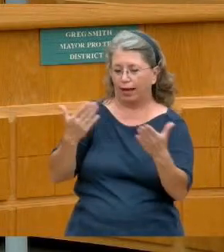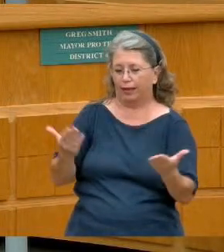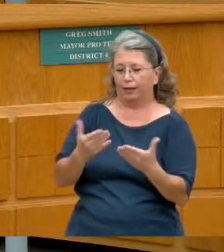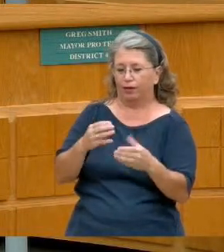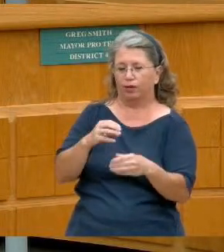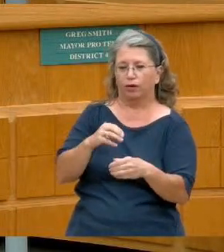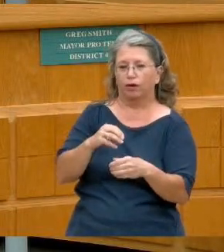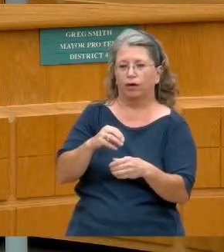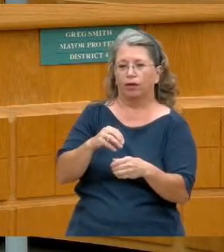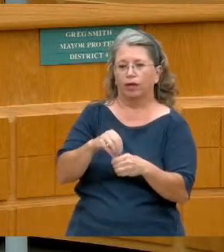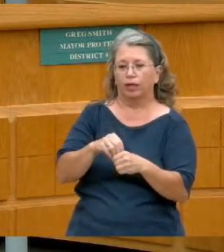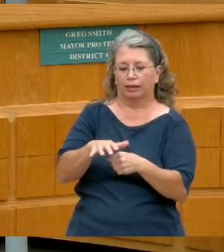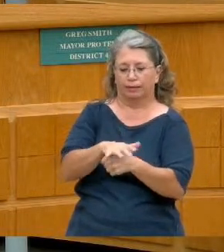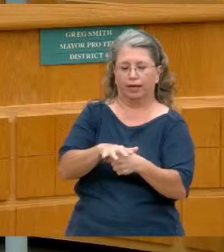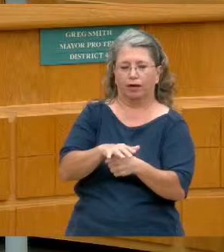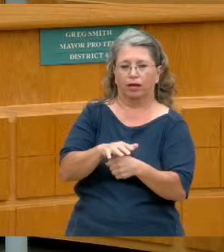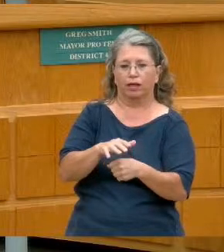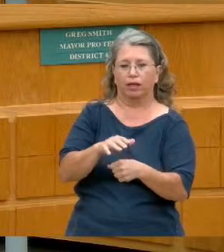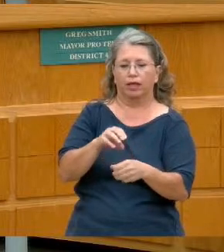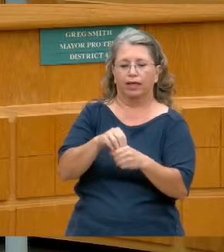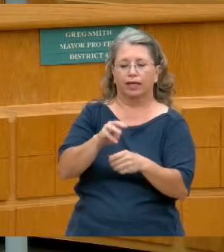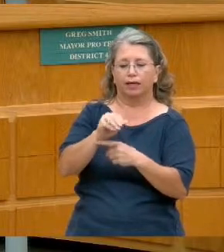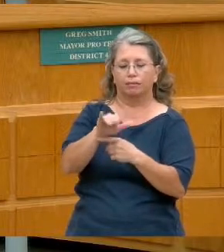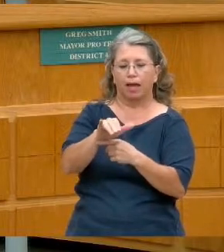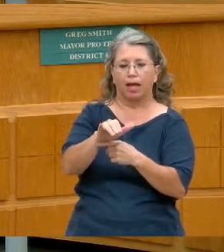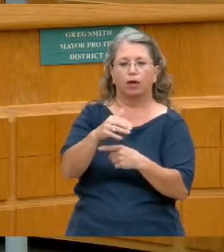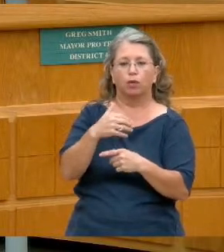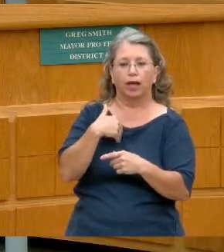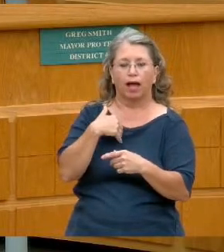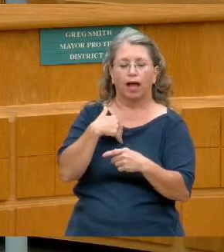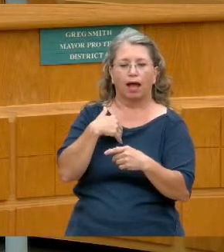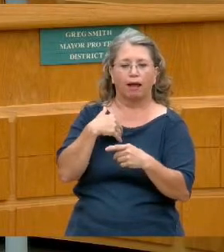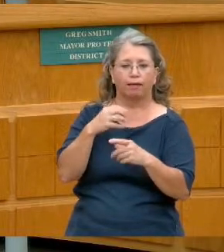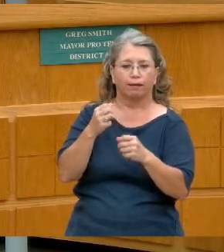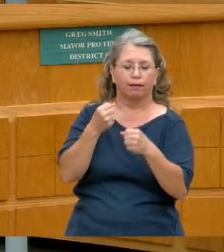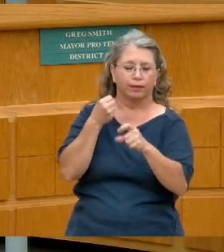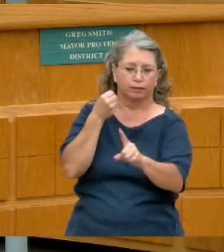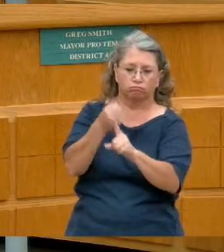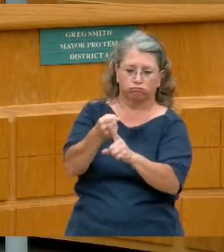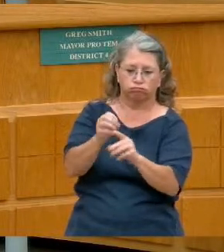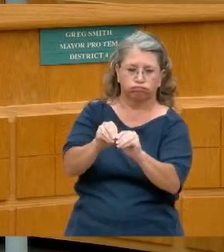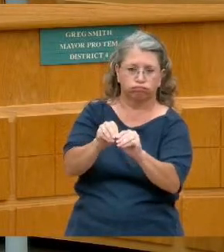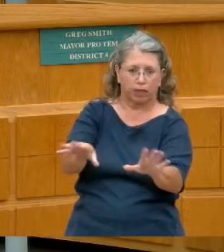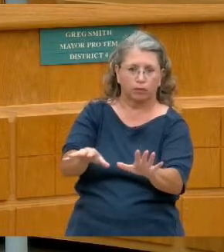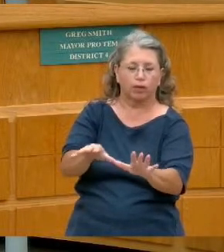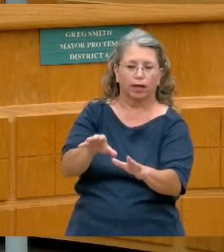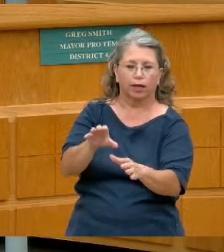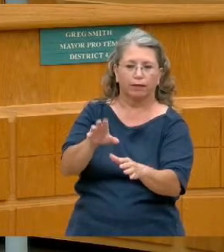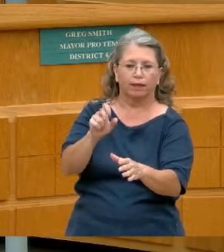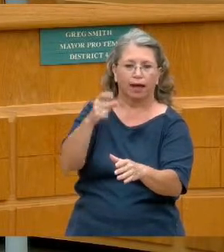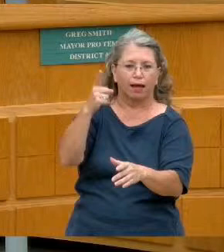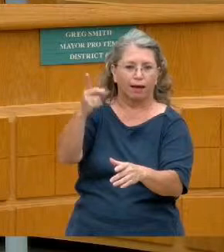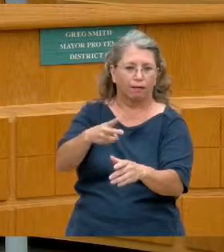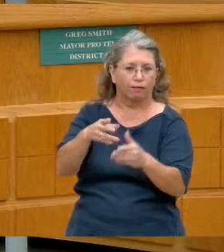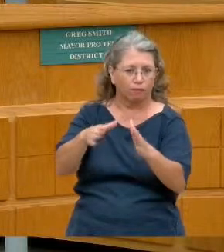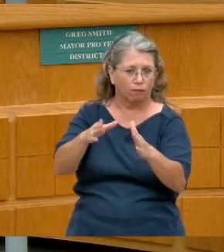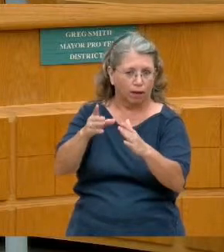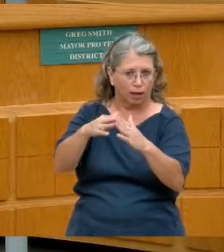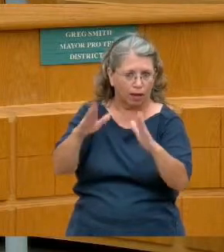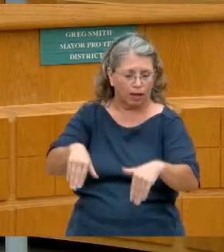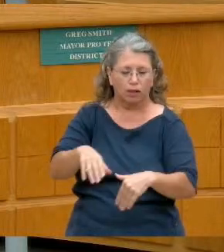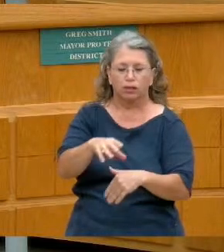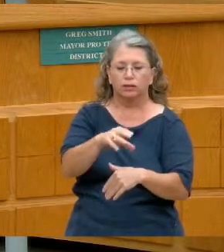the Coastal Bend area. In May, we had the outbreaks at the transitional housing facilities and at the meatpacking plant.